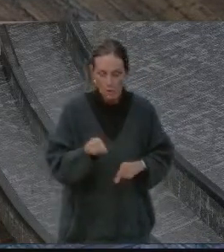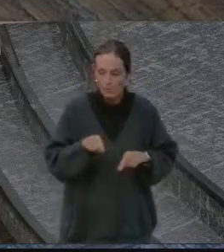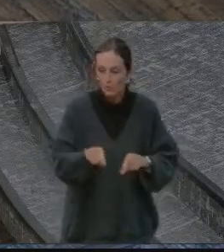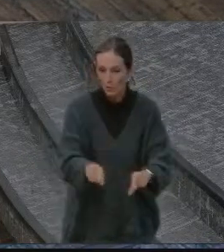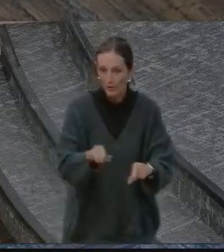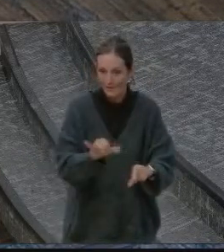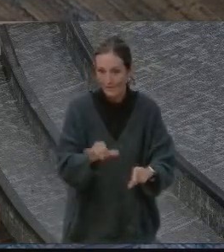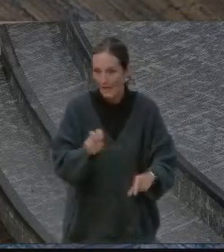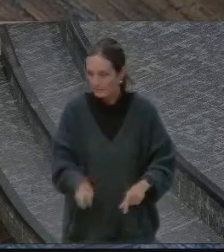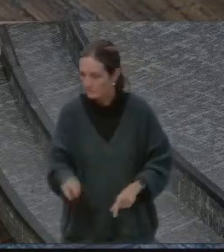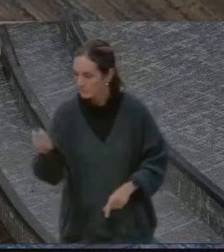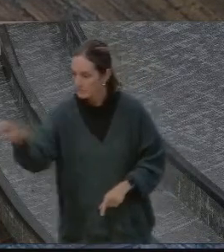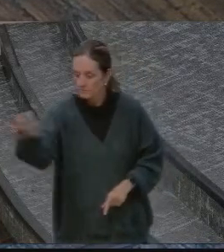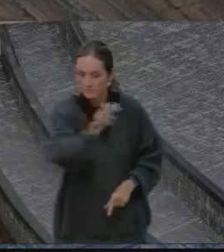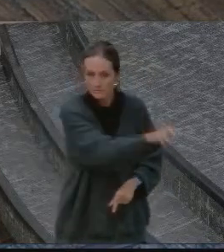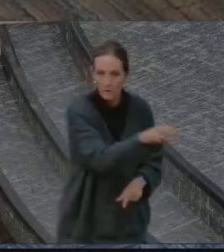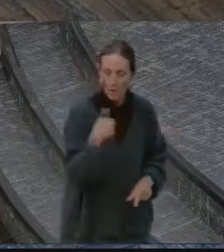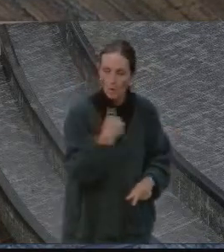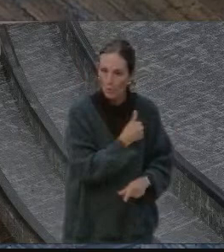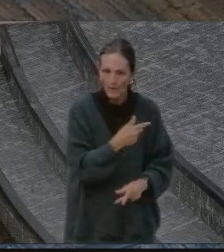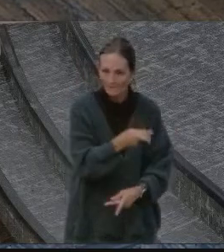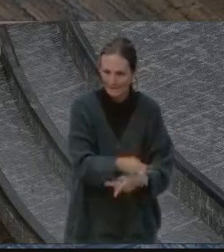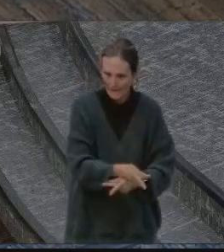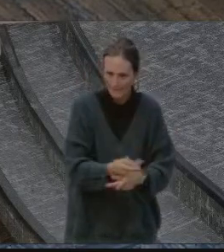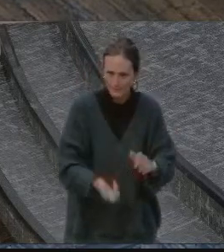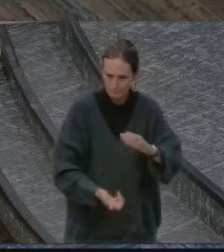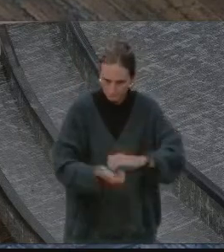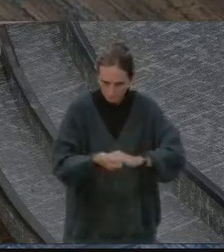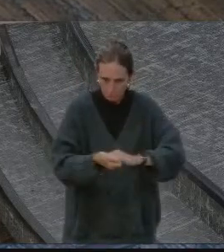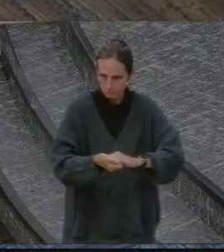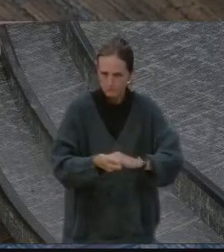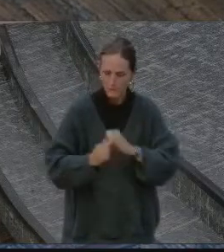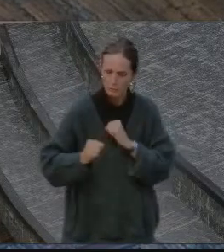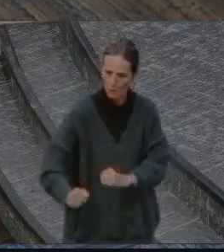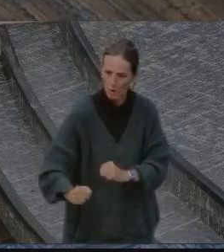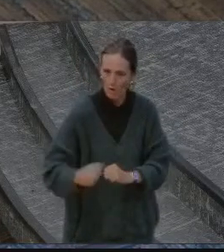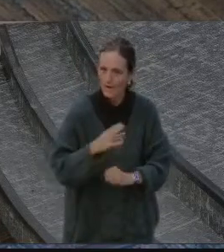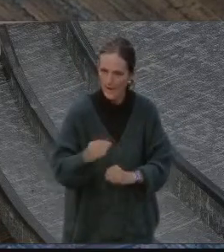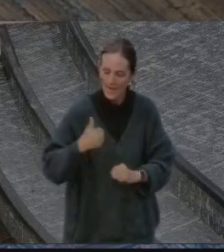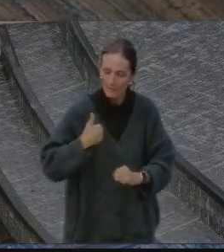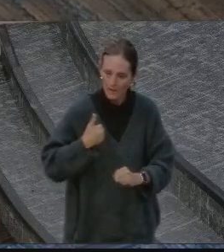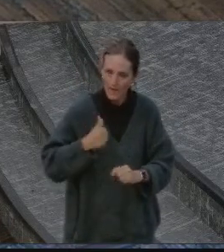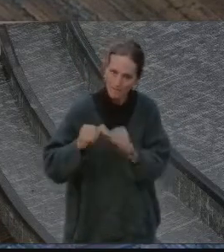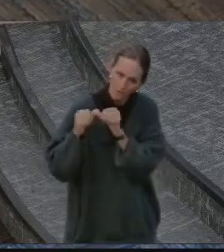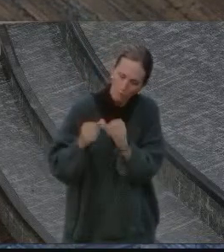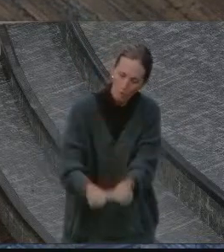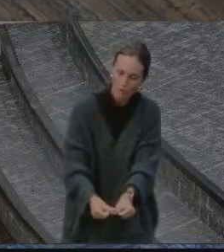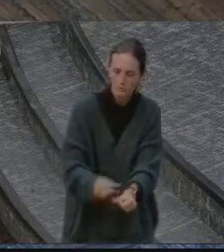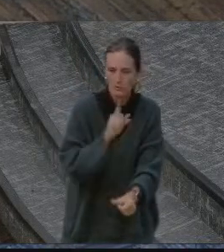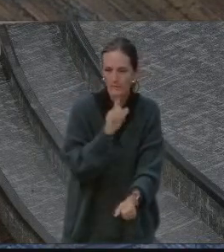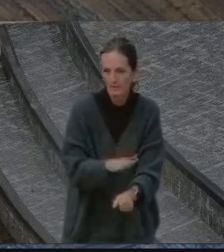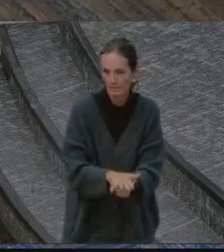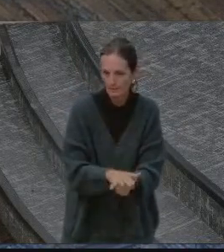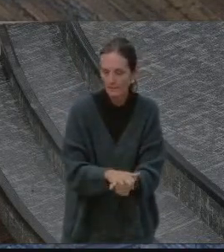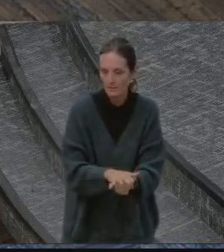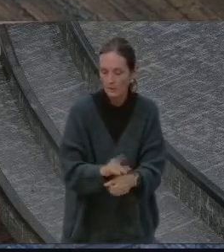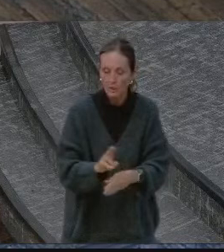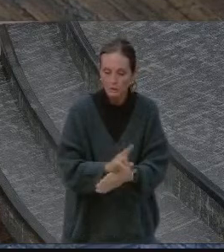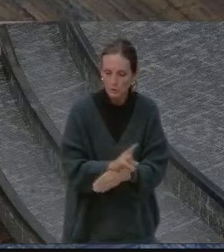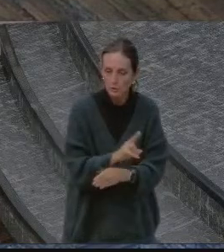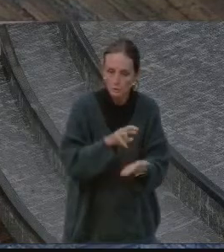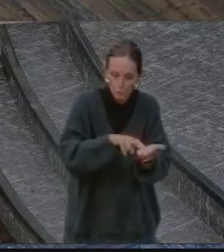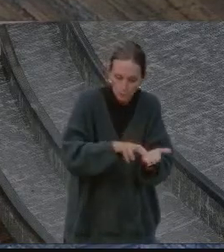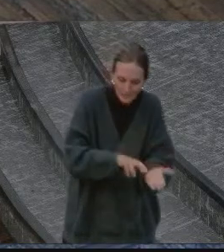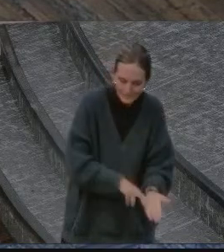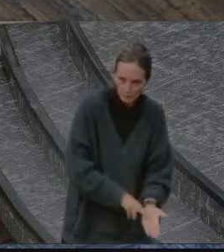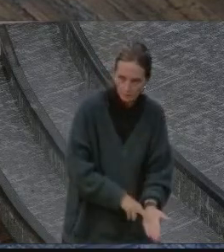we have kept the partnership strong. We have a commitment, a long-term commitment to use research,